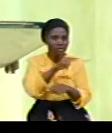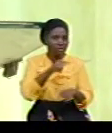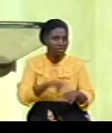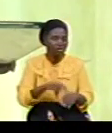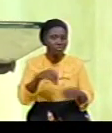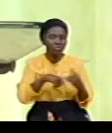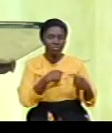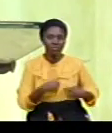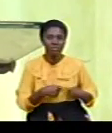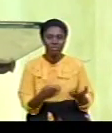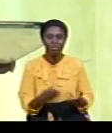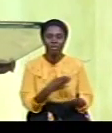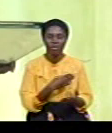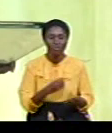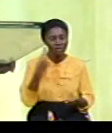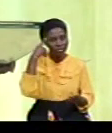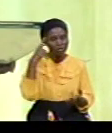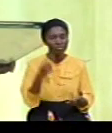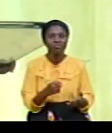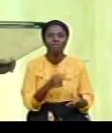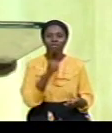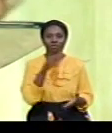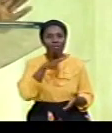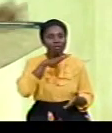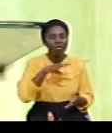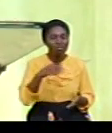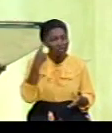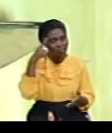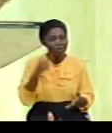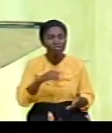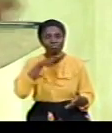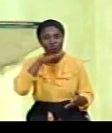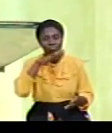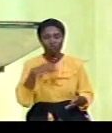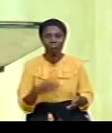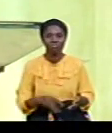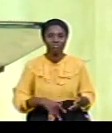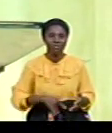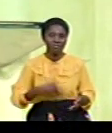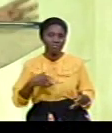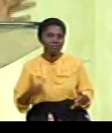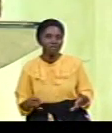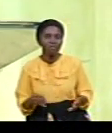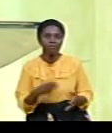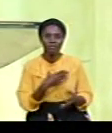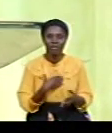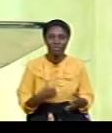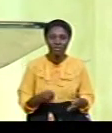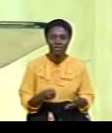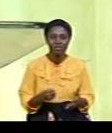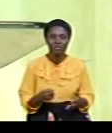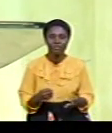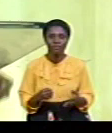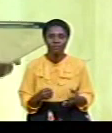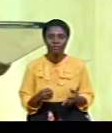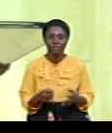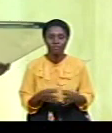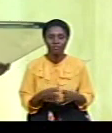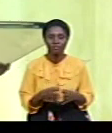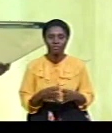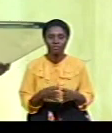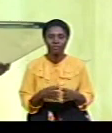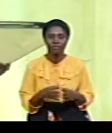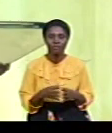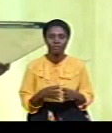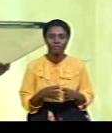inordinate affection and the consequent inner strife or turmoil that has spiral effect on relationship and fellowship